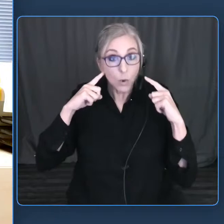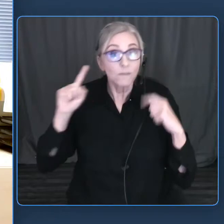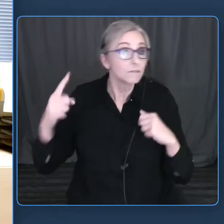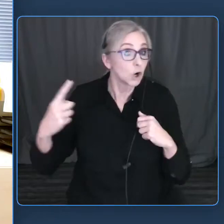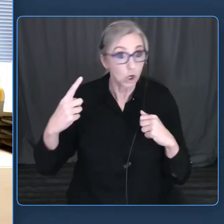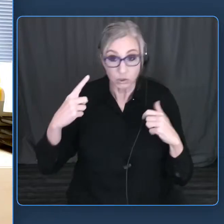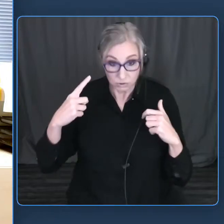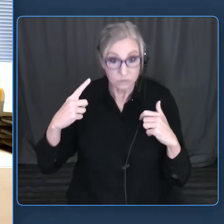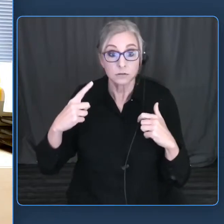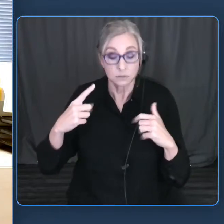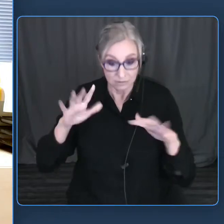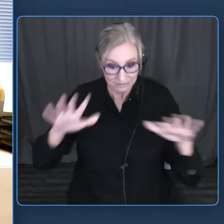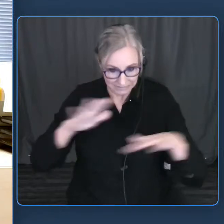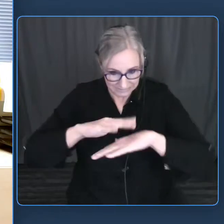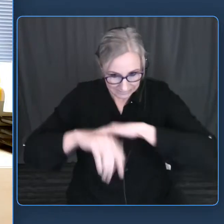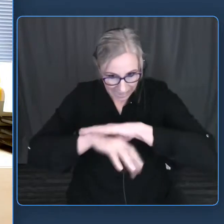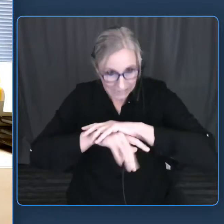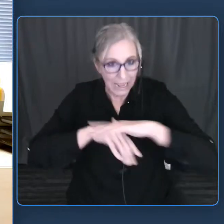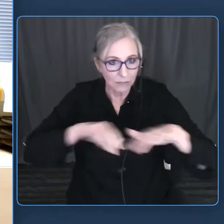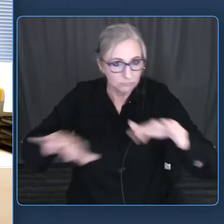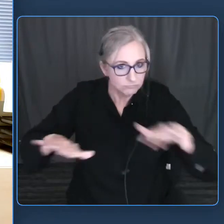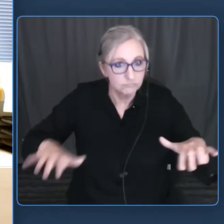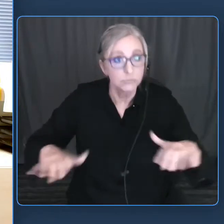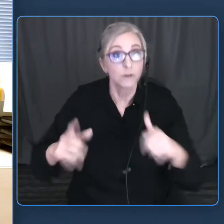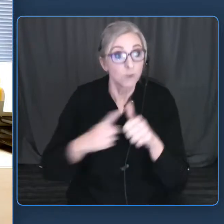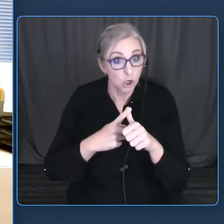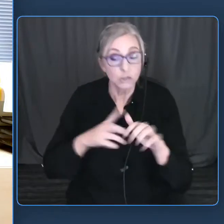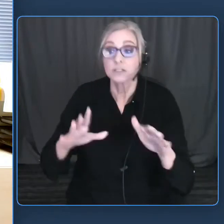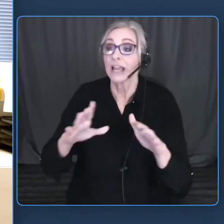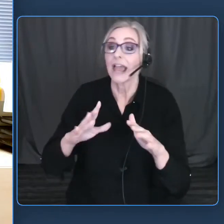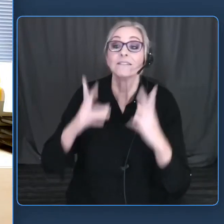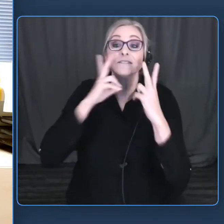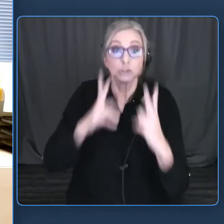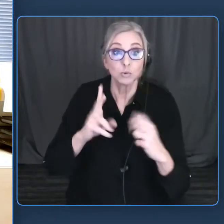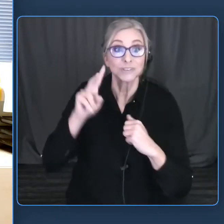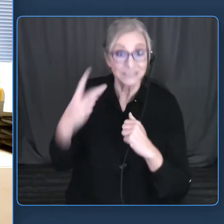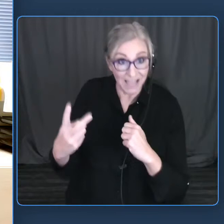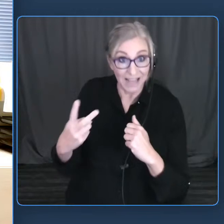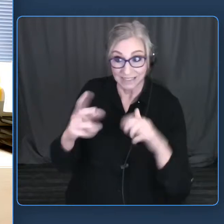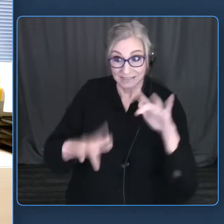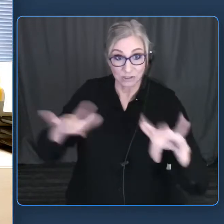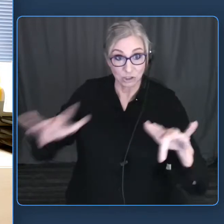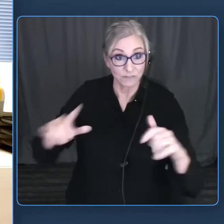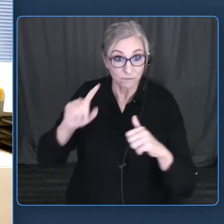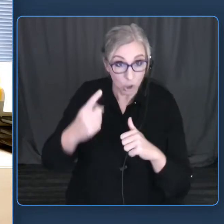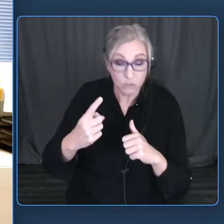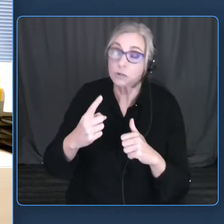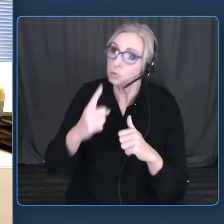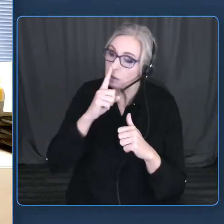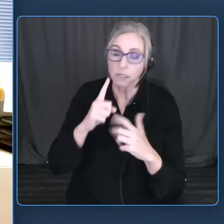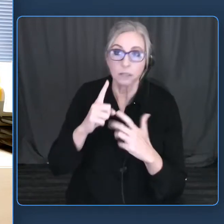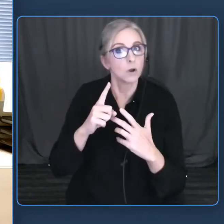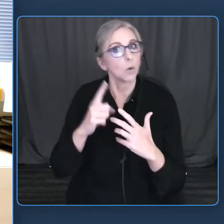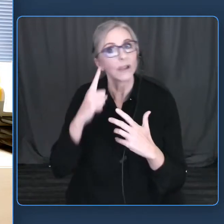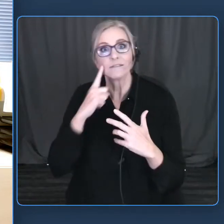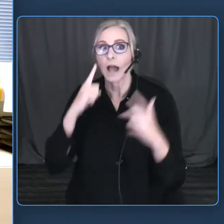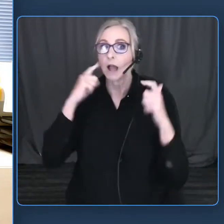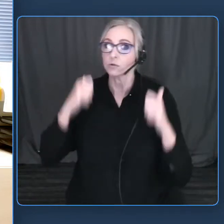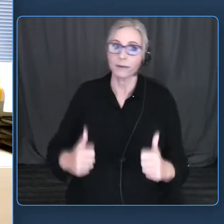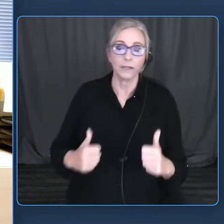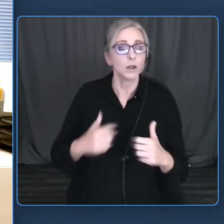first, audio and tactile first, and visual second. And that is just one of those things